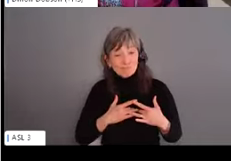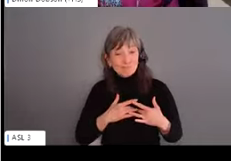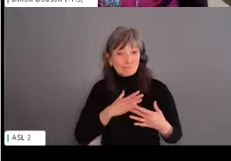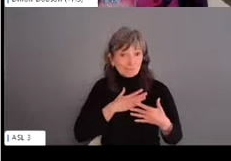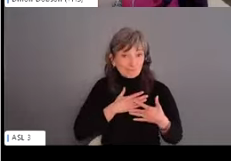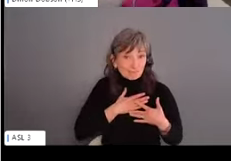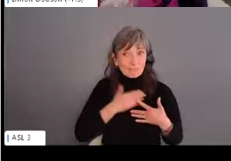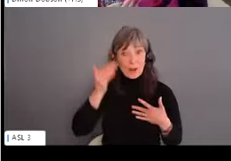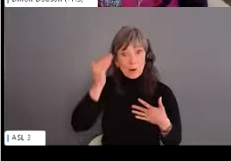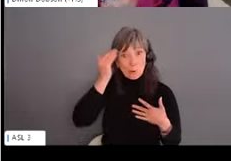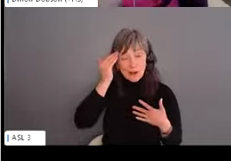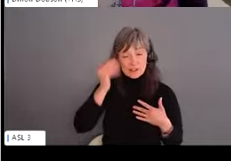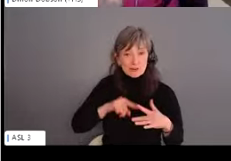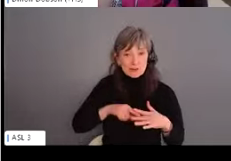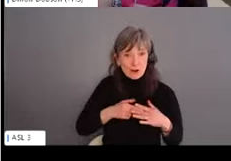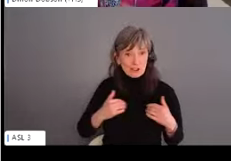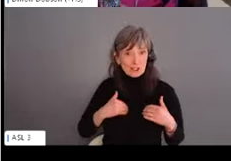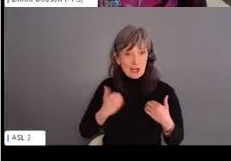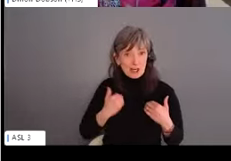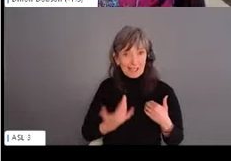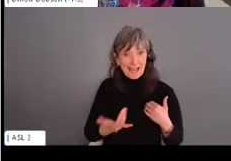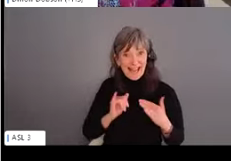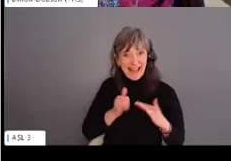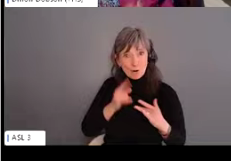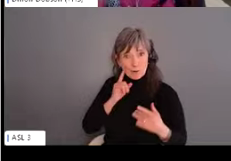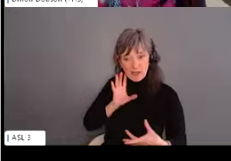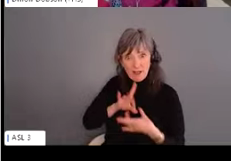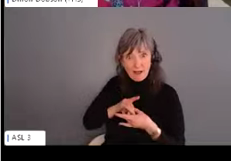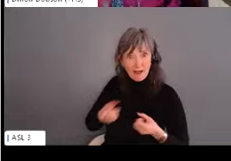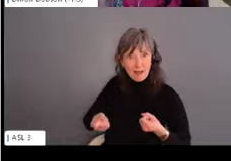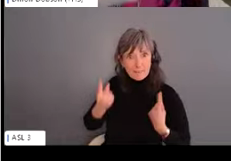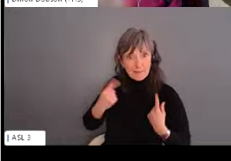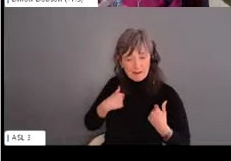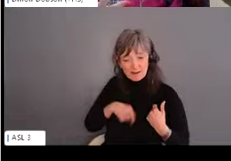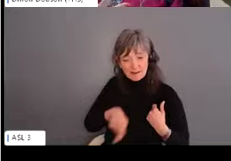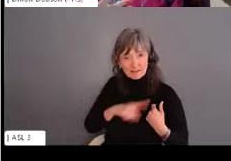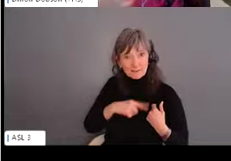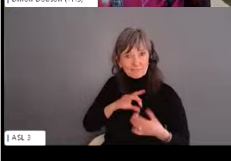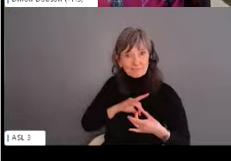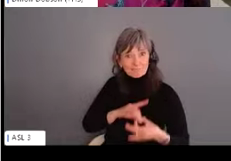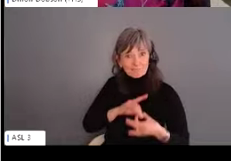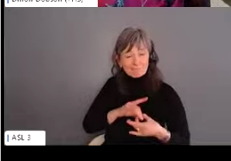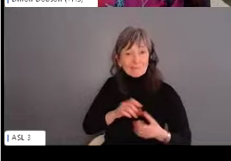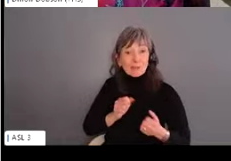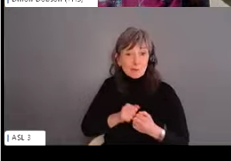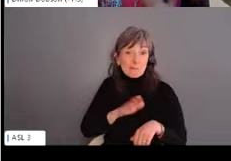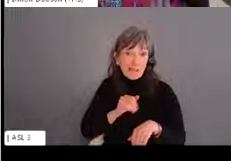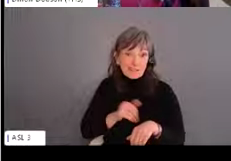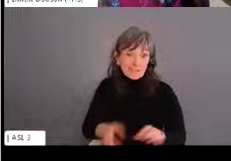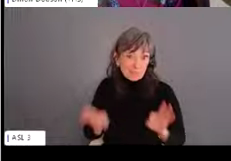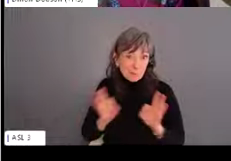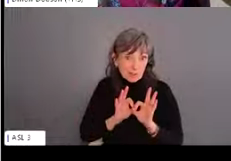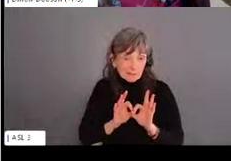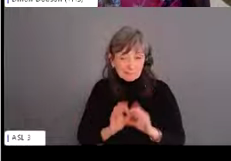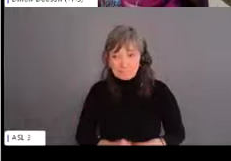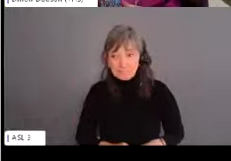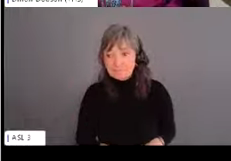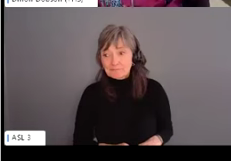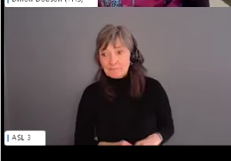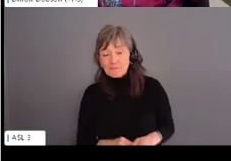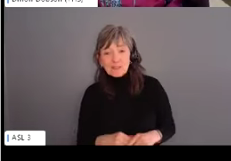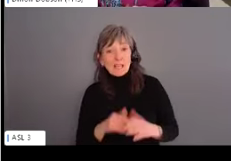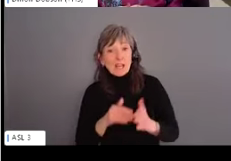as individuals and empathy and how we engage with others that we come into contact with. We know that children often learn the